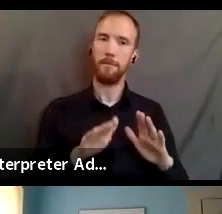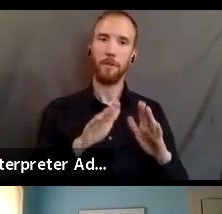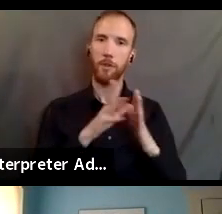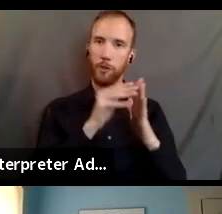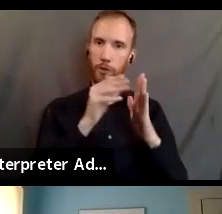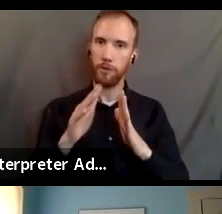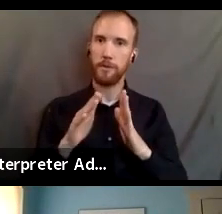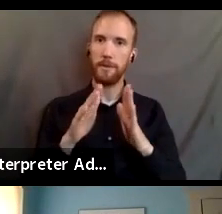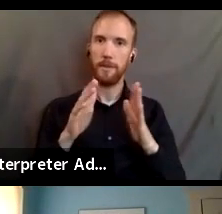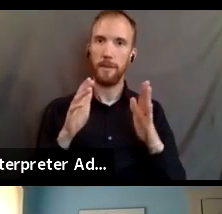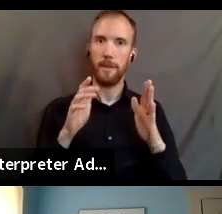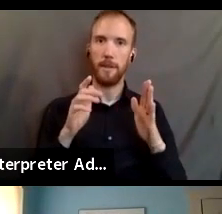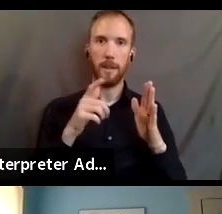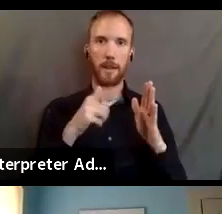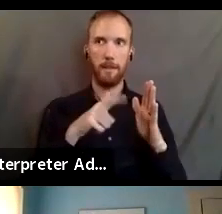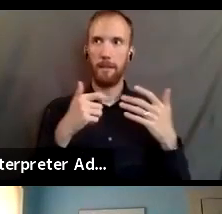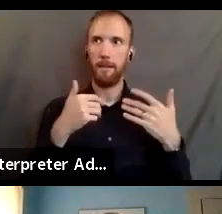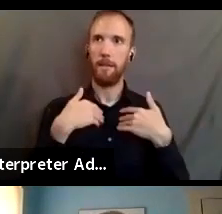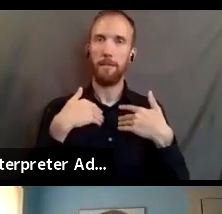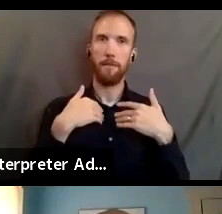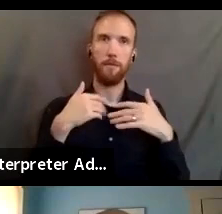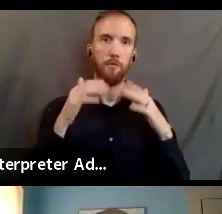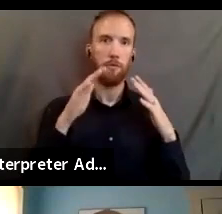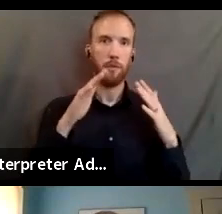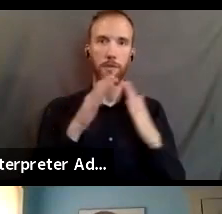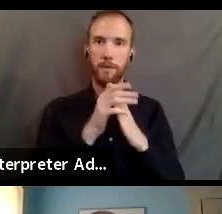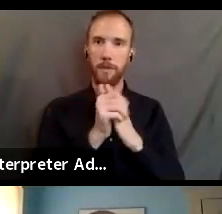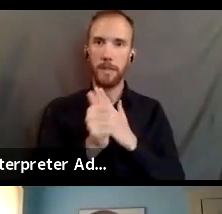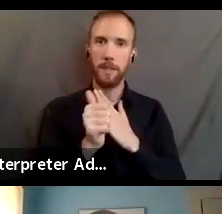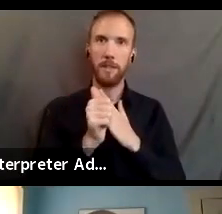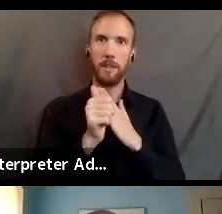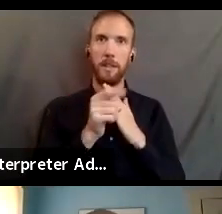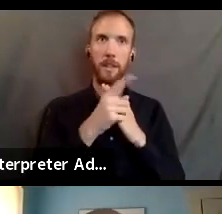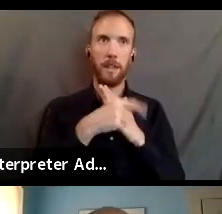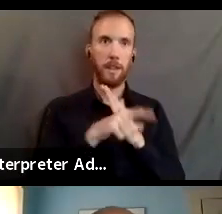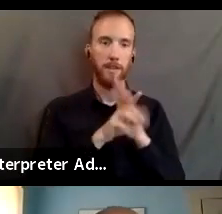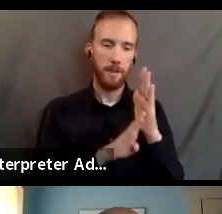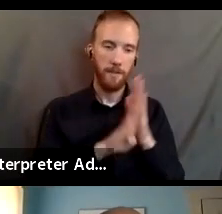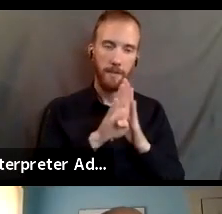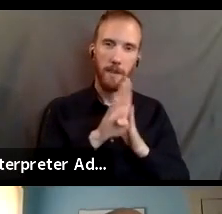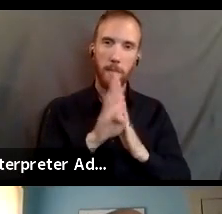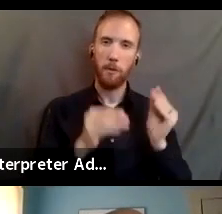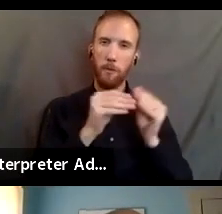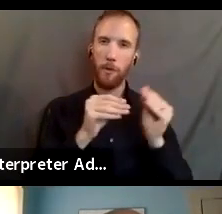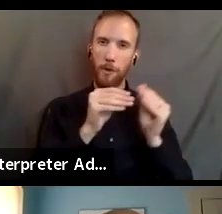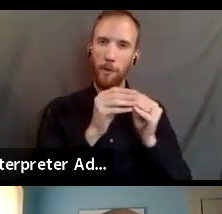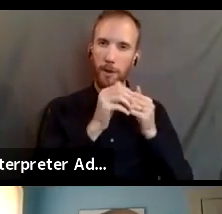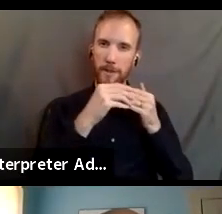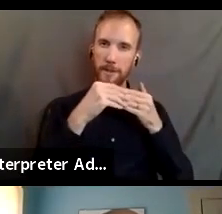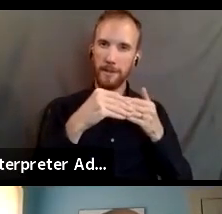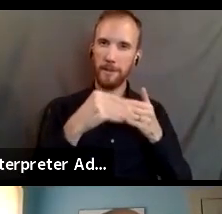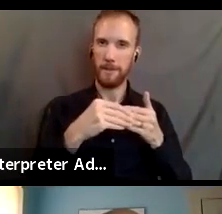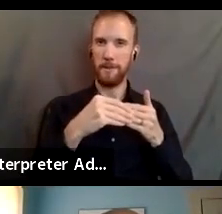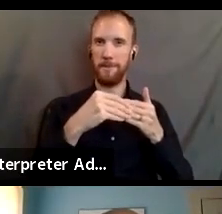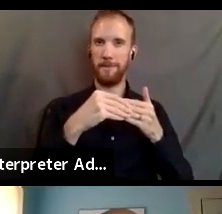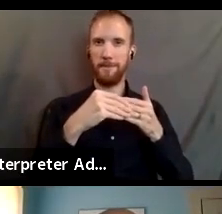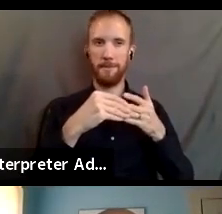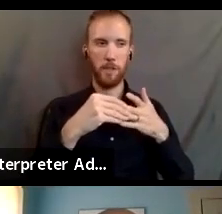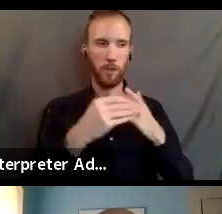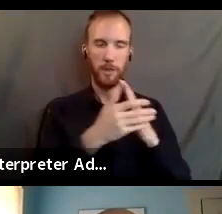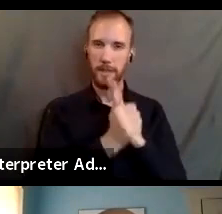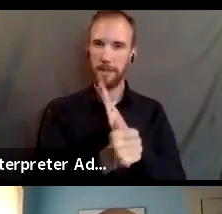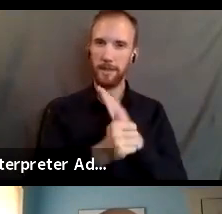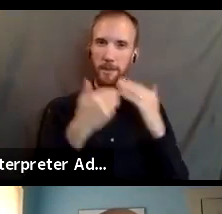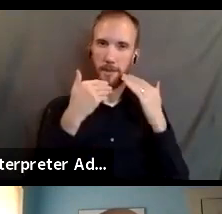leadership skills that they will be developing or are in the process of developing are very much needed so thank you other